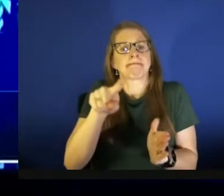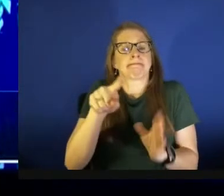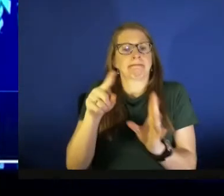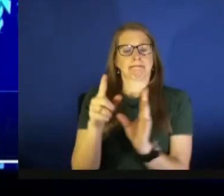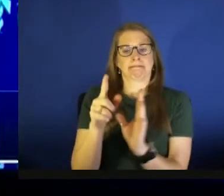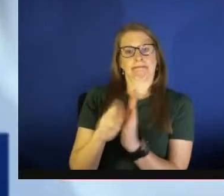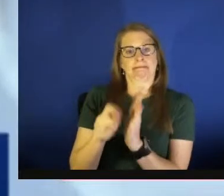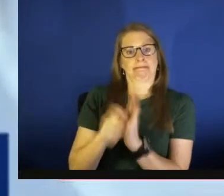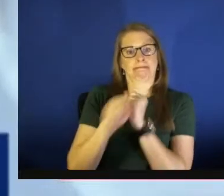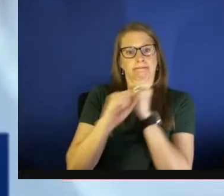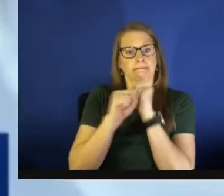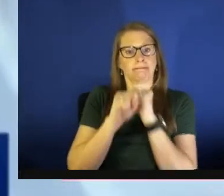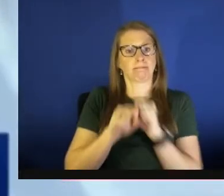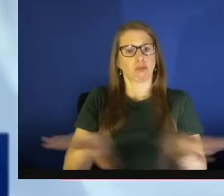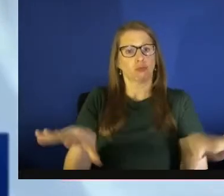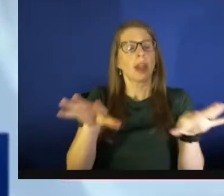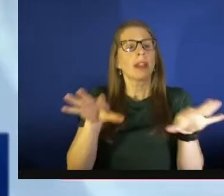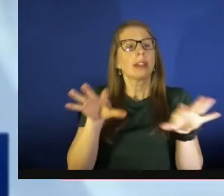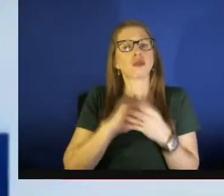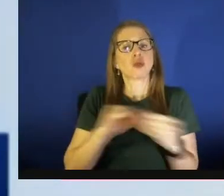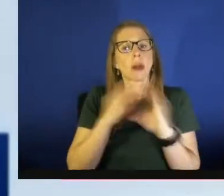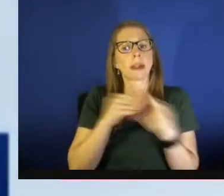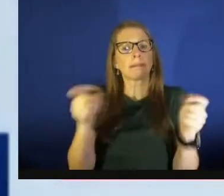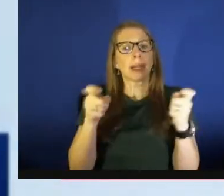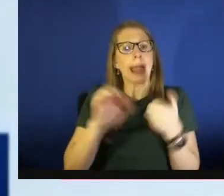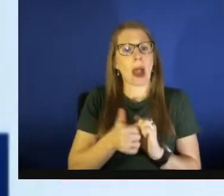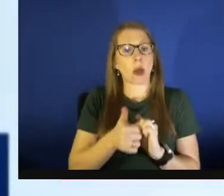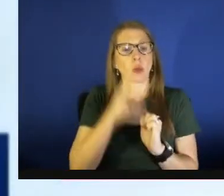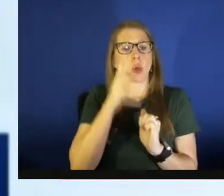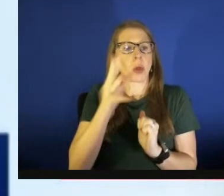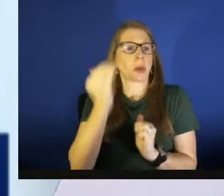stories managed? We find out now, coming up on the Morning Medical Update.